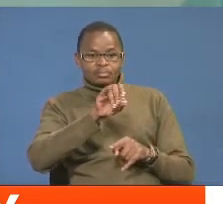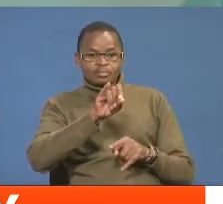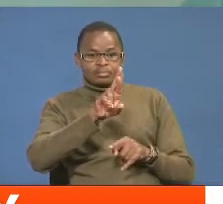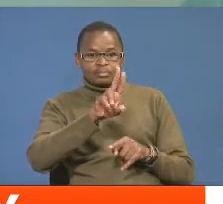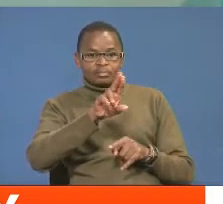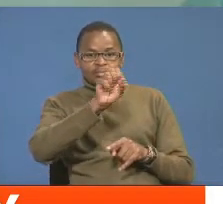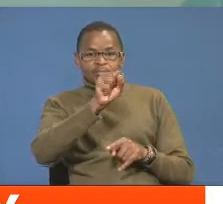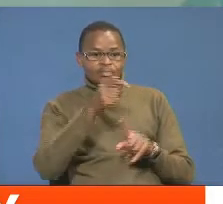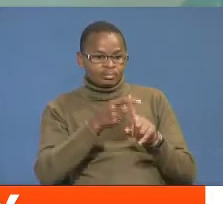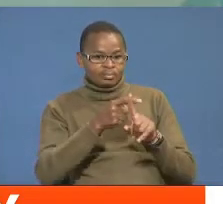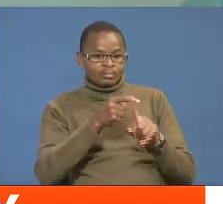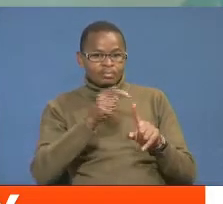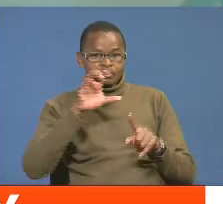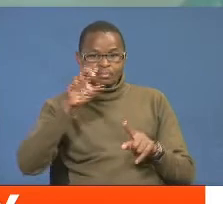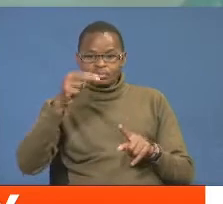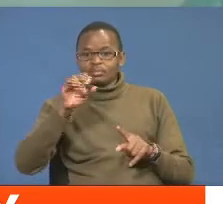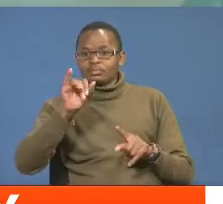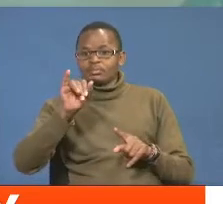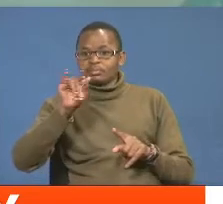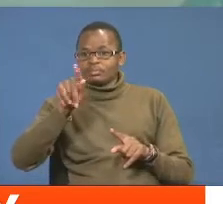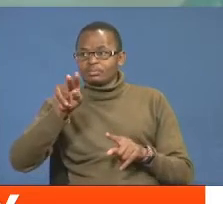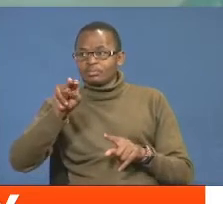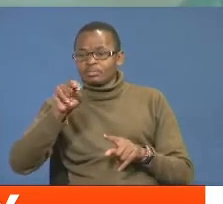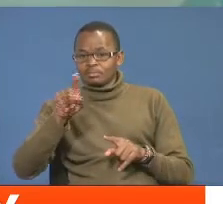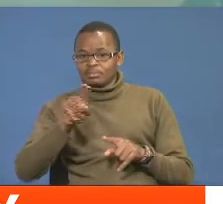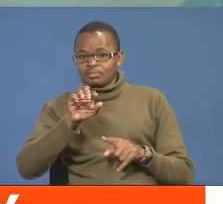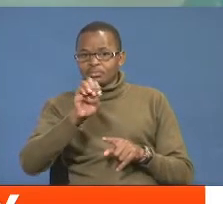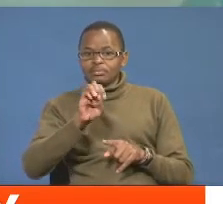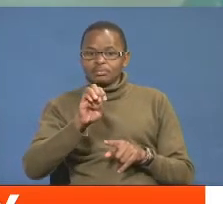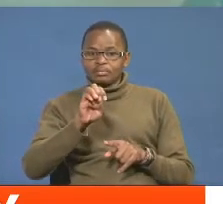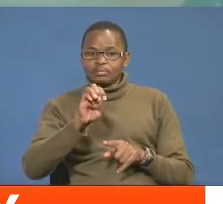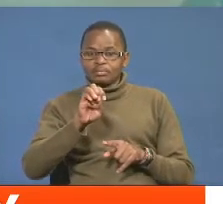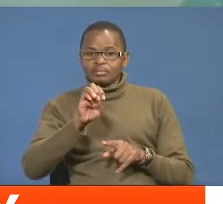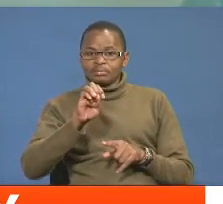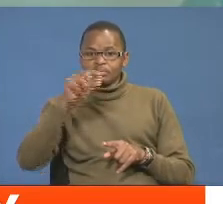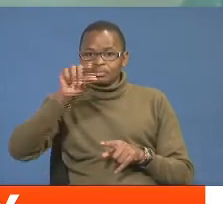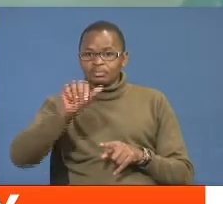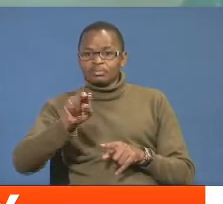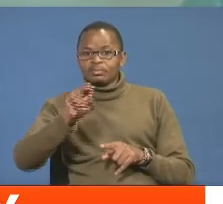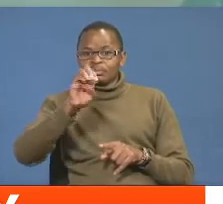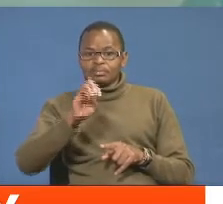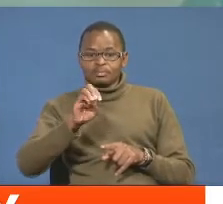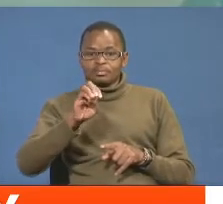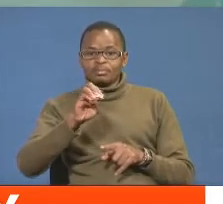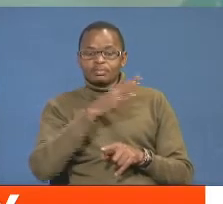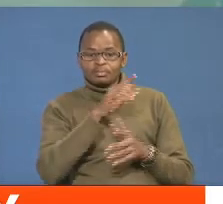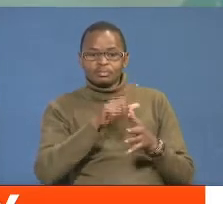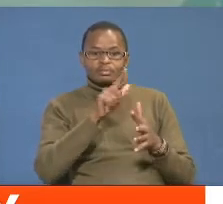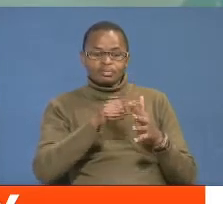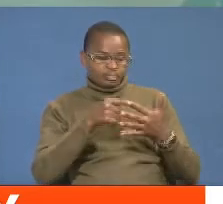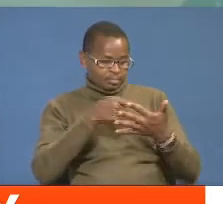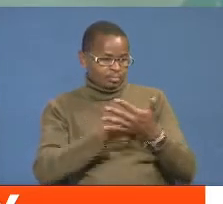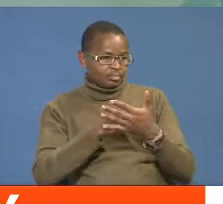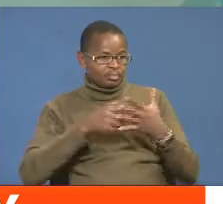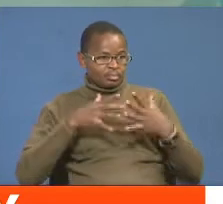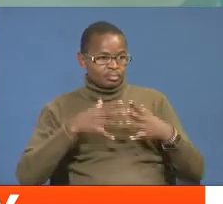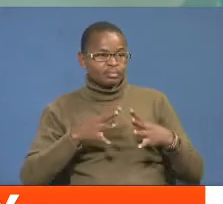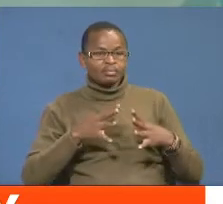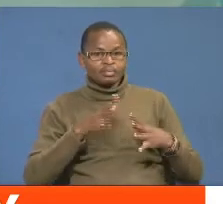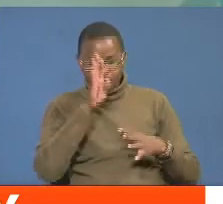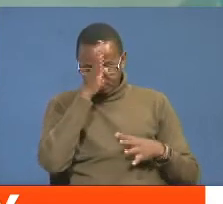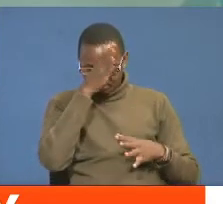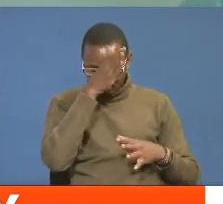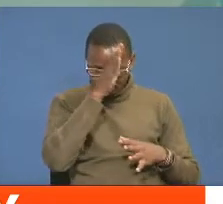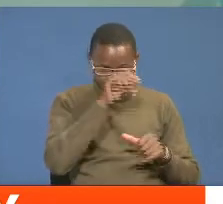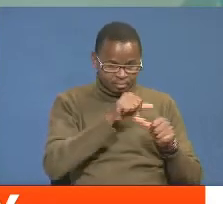weakened virus from chimpanzees, and then they put the spike protein, the genome that codes for the spike protein, and then injected it into people. So people were